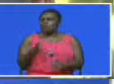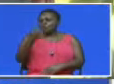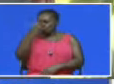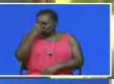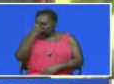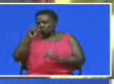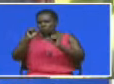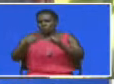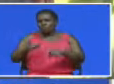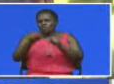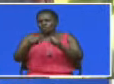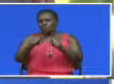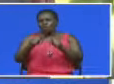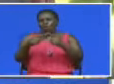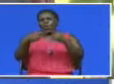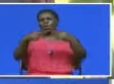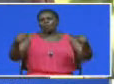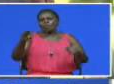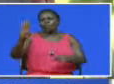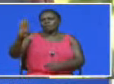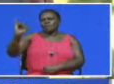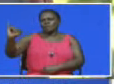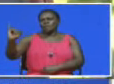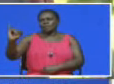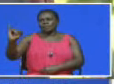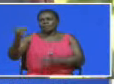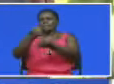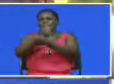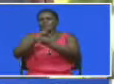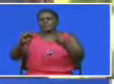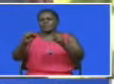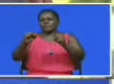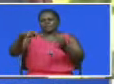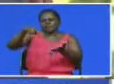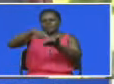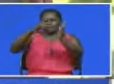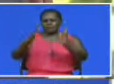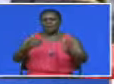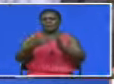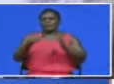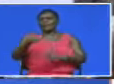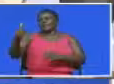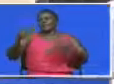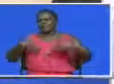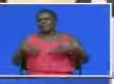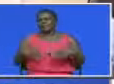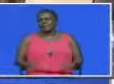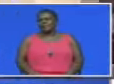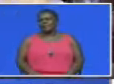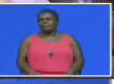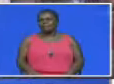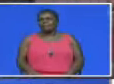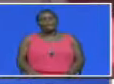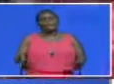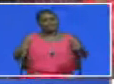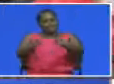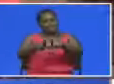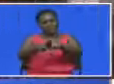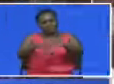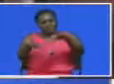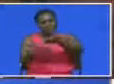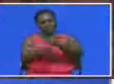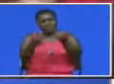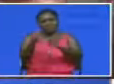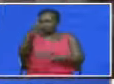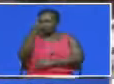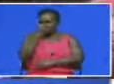would have to contest the BBI formation's presidential candidature against the rest, Atolewe. Never mind that the deputy